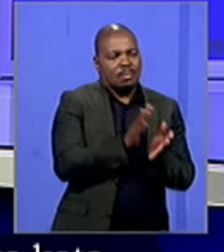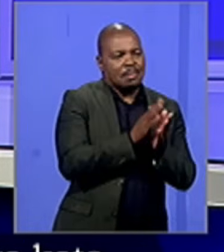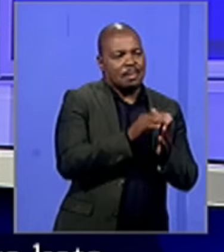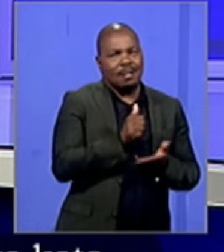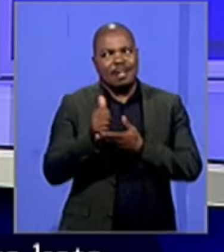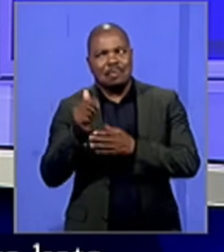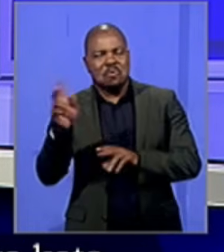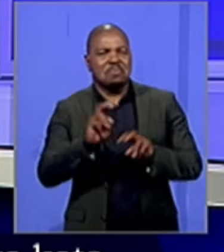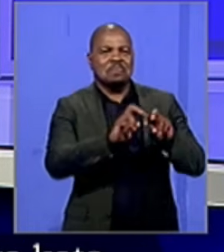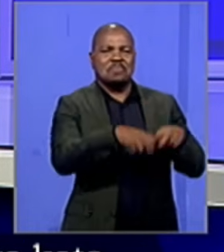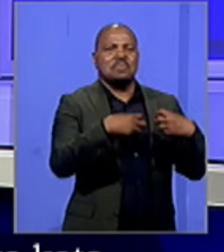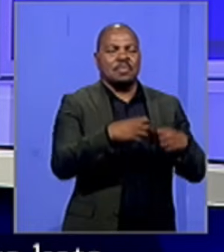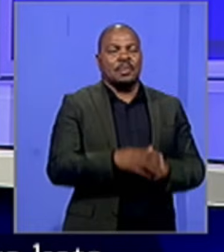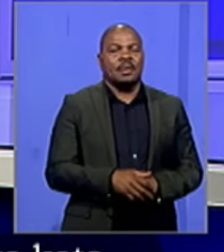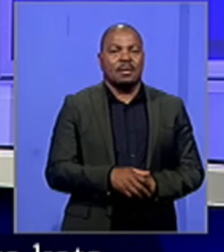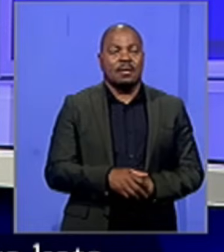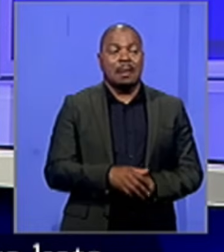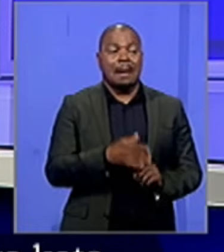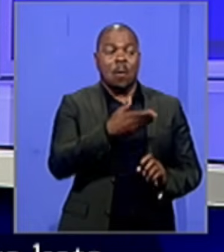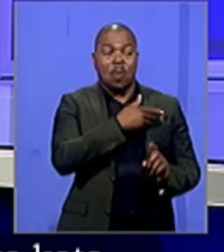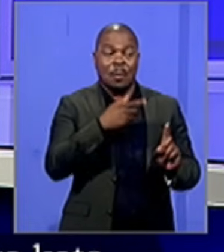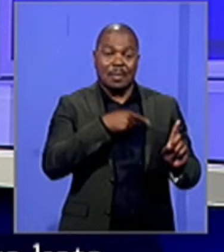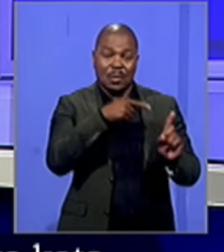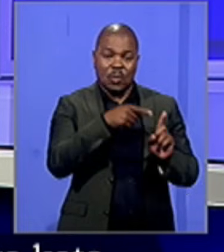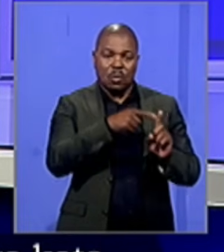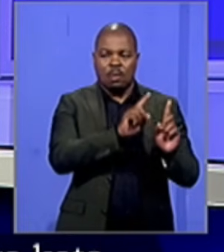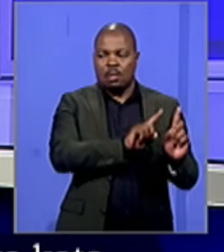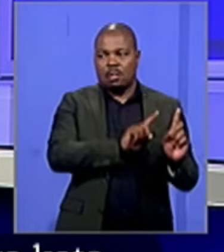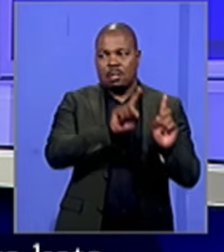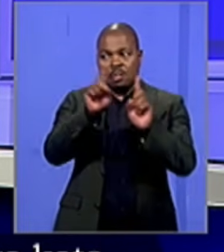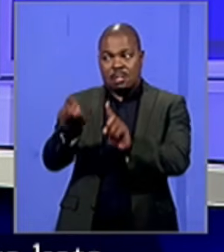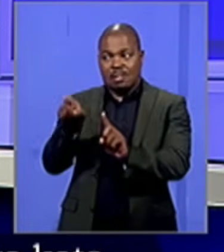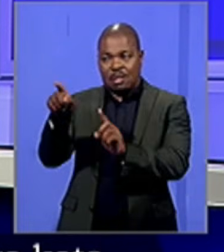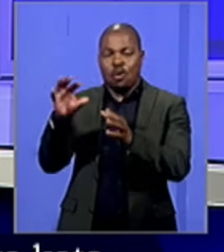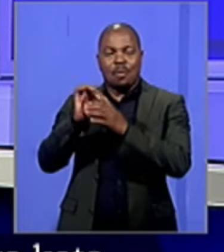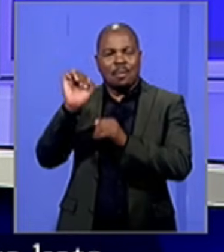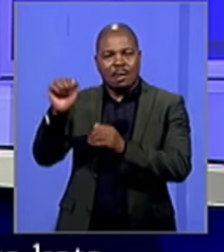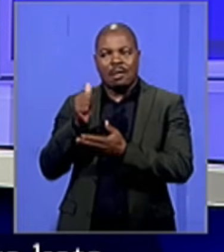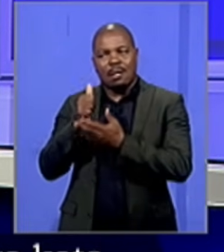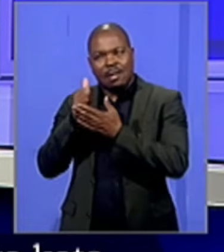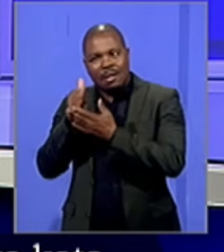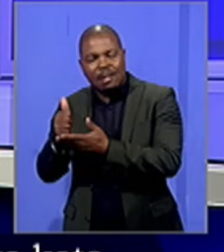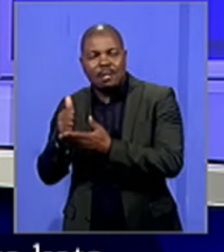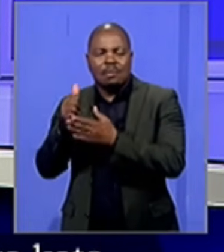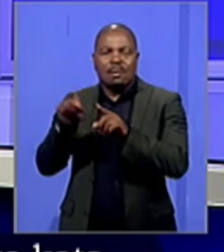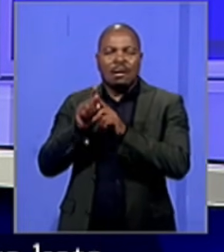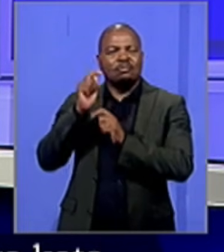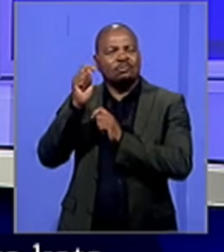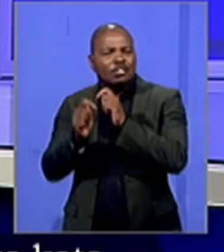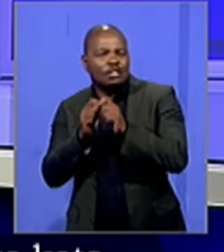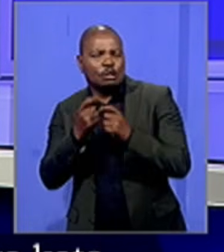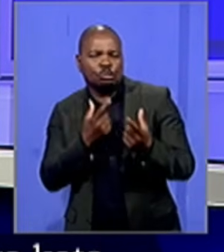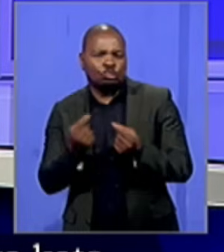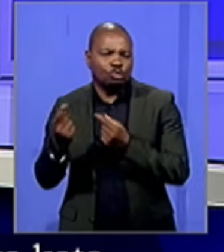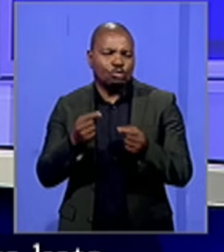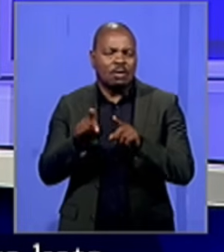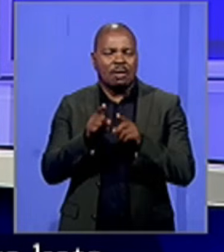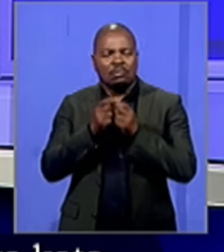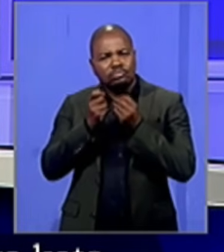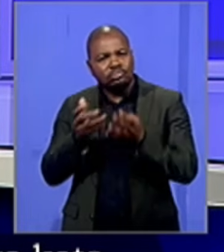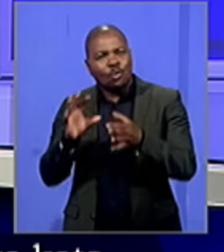gagwe. Go ya ka dipego mosadi yo o ile legaeng la monna yo go ya go mo dira ye mengwe ya mešomo ya bongaka